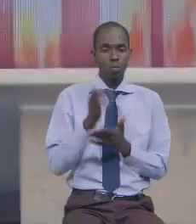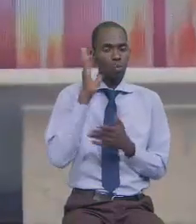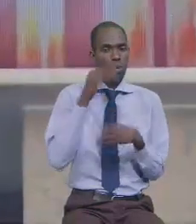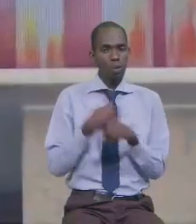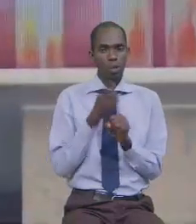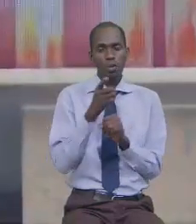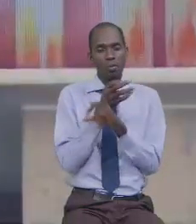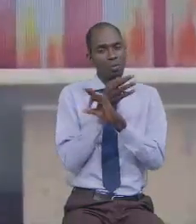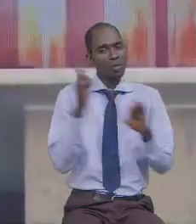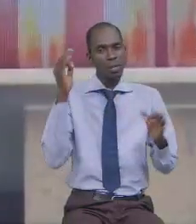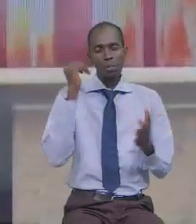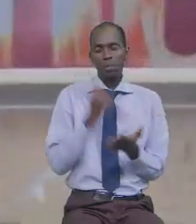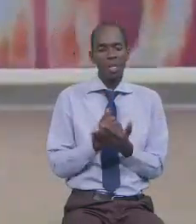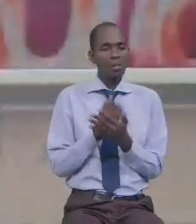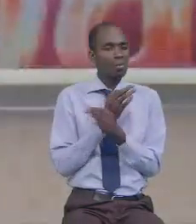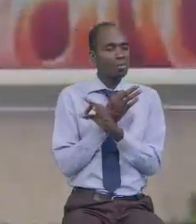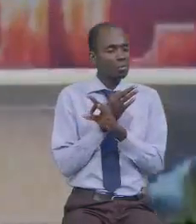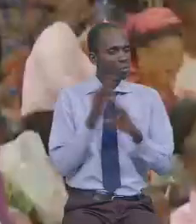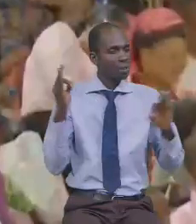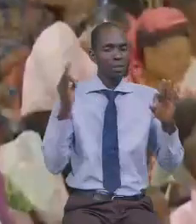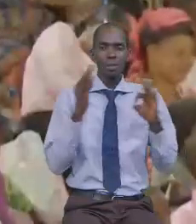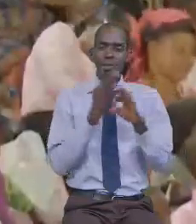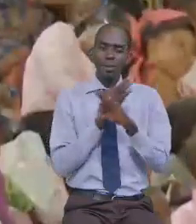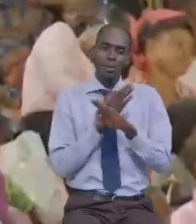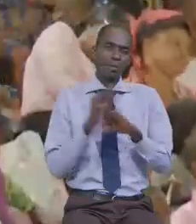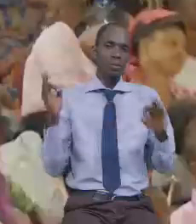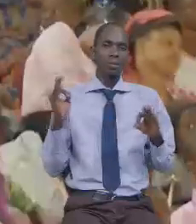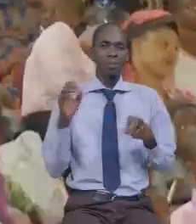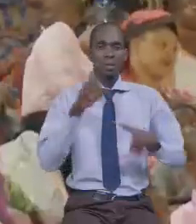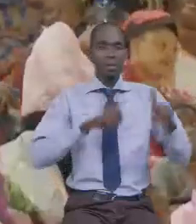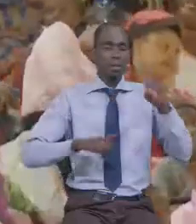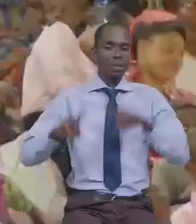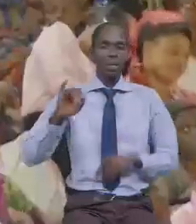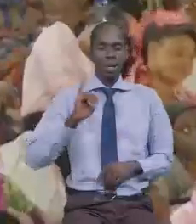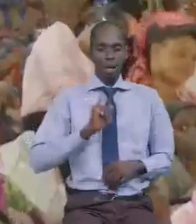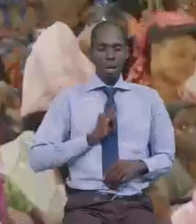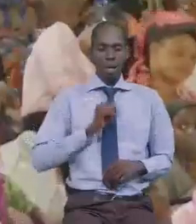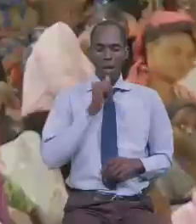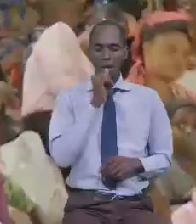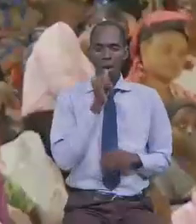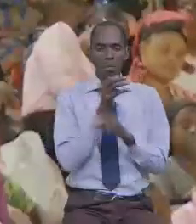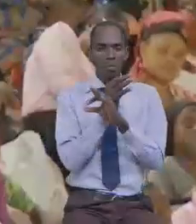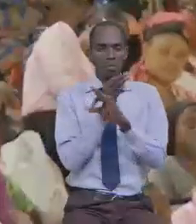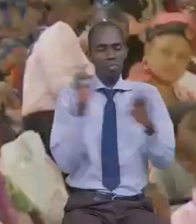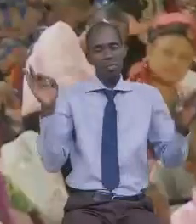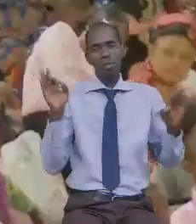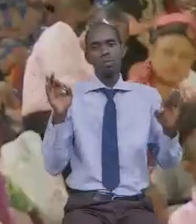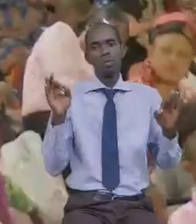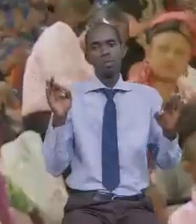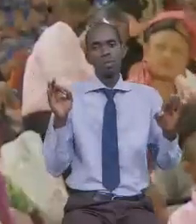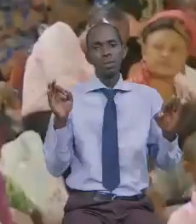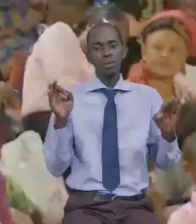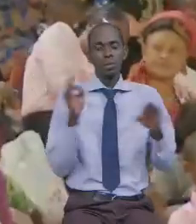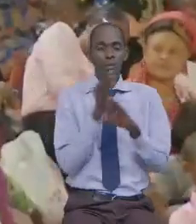free. Free. Free. I am free. Free to obtain.